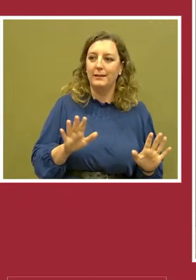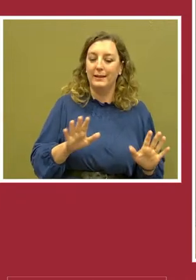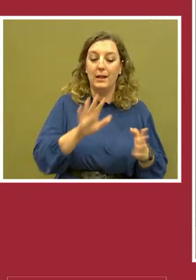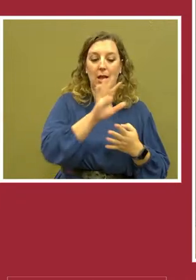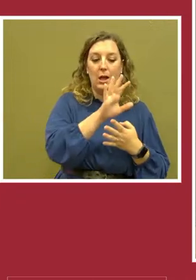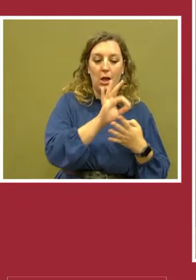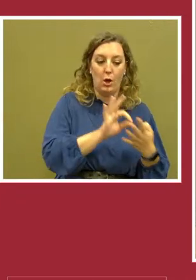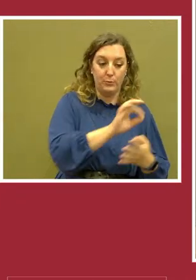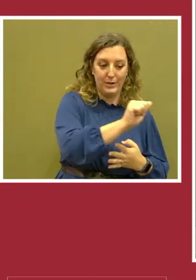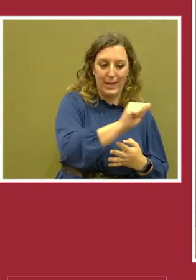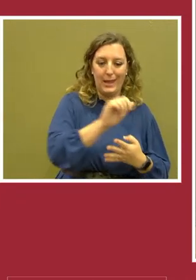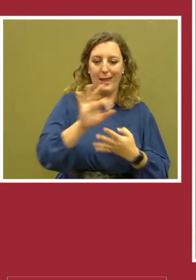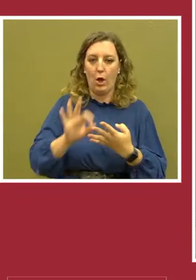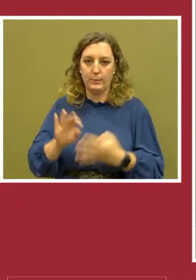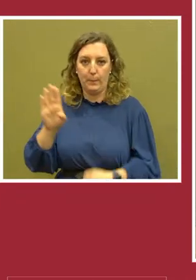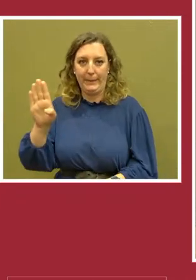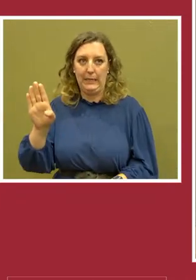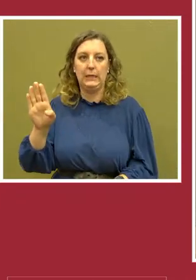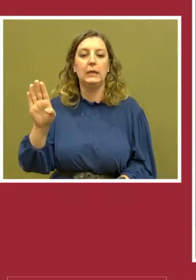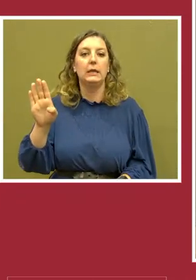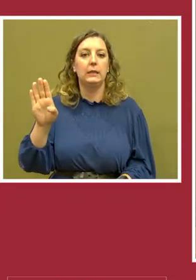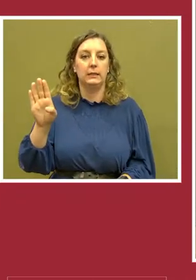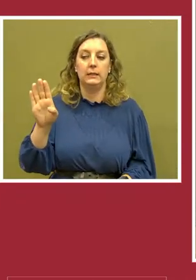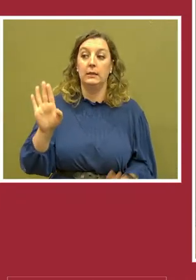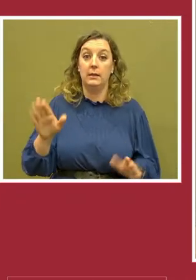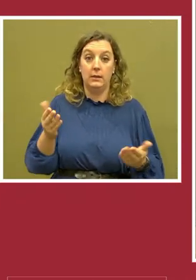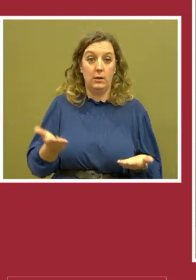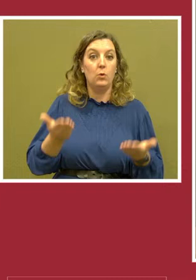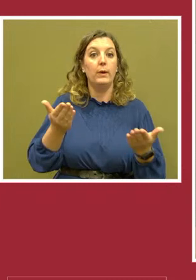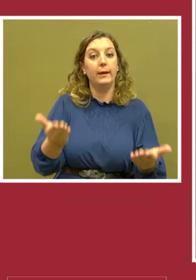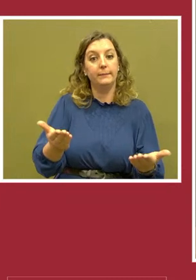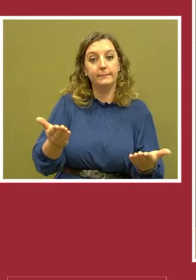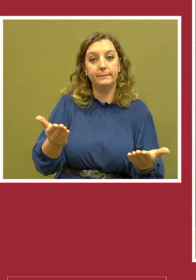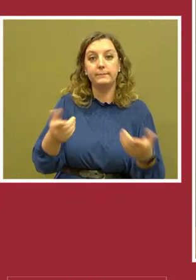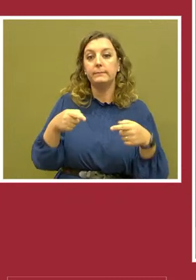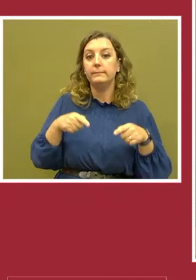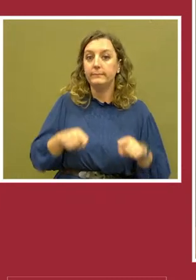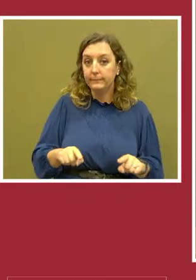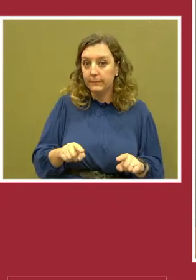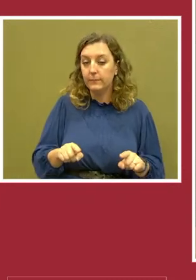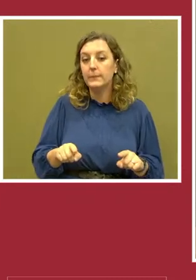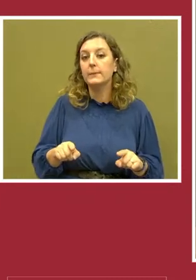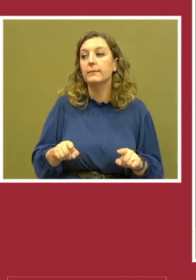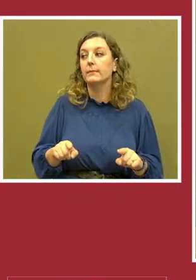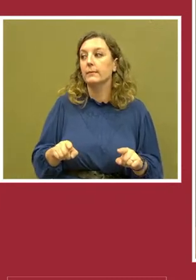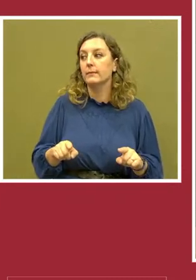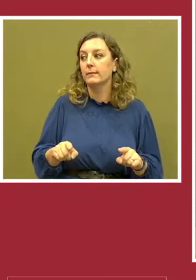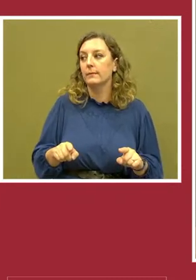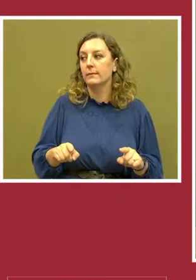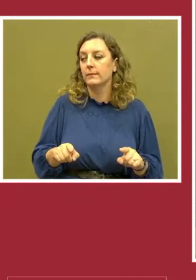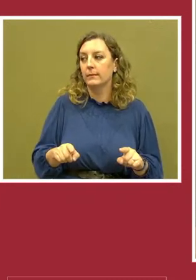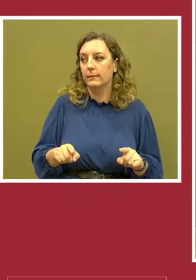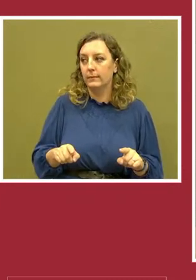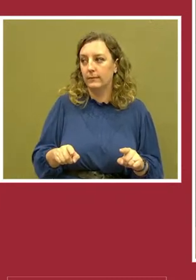option A and option B. And the recommendation during our, we called